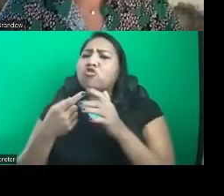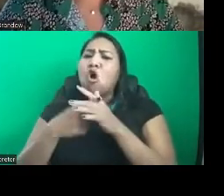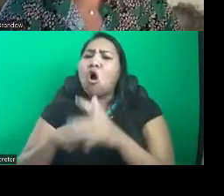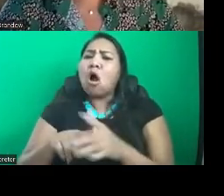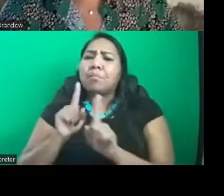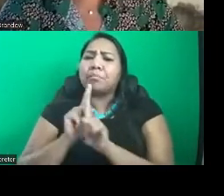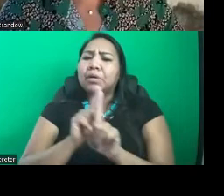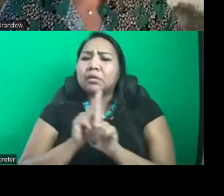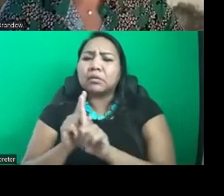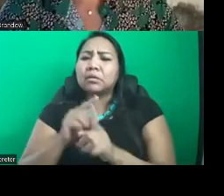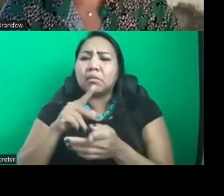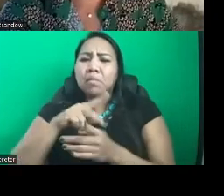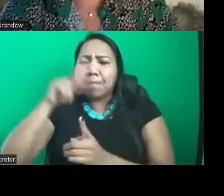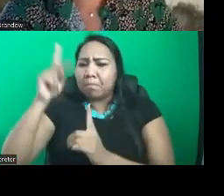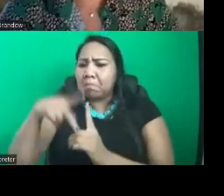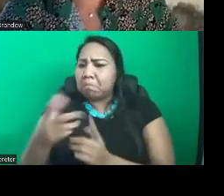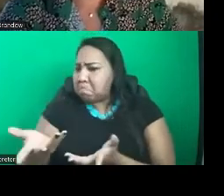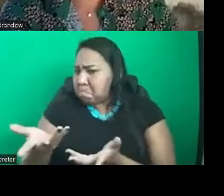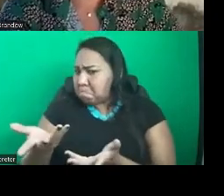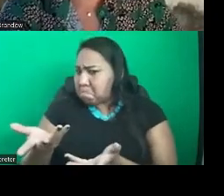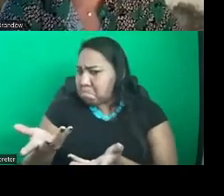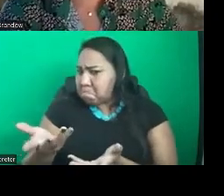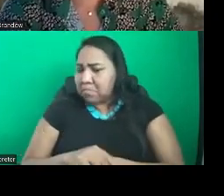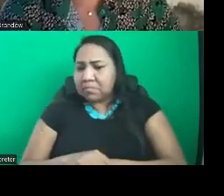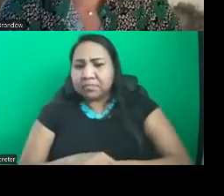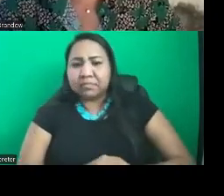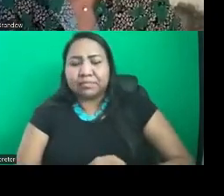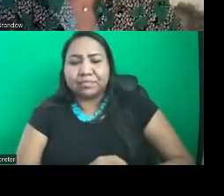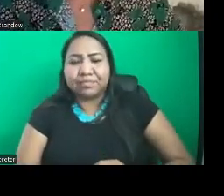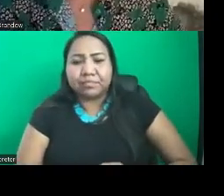And I believe this is directed to Beverly.